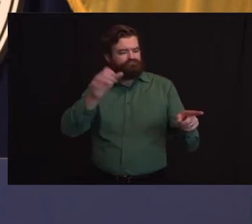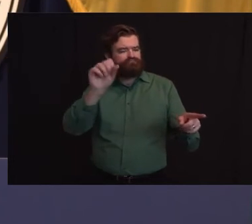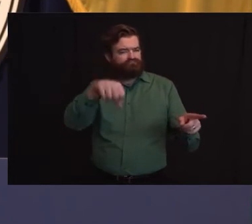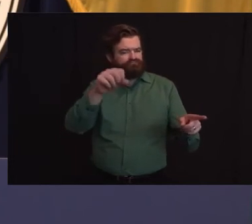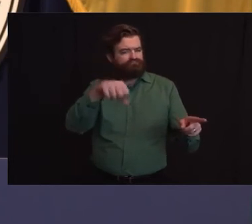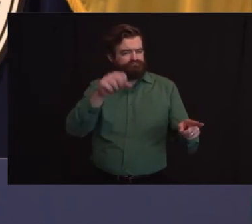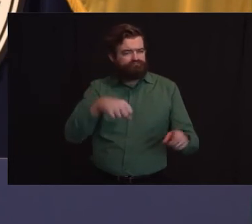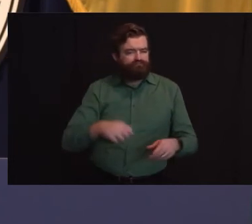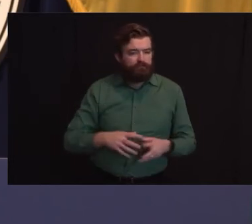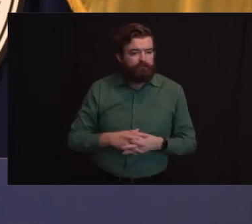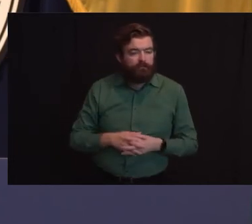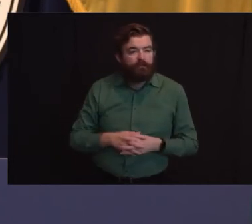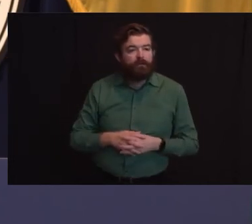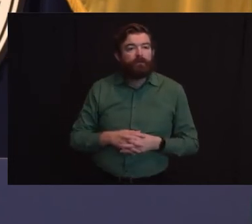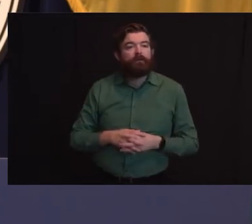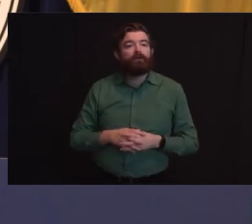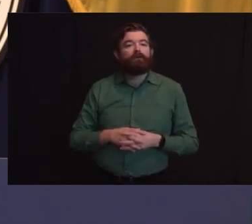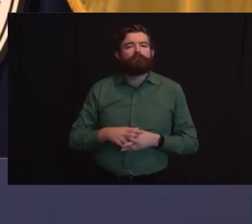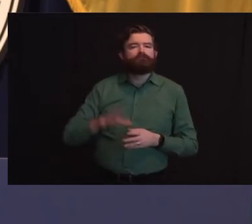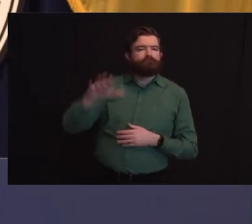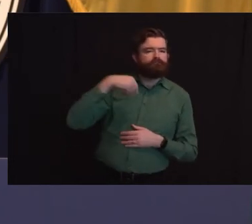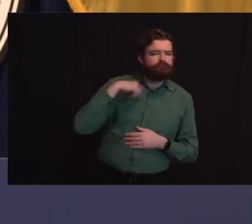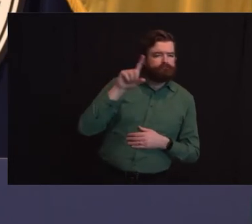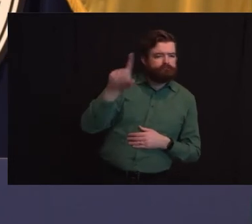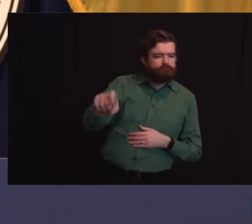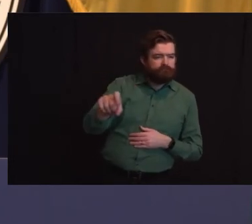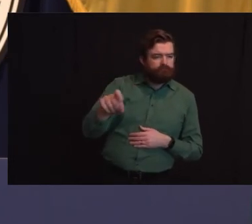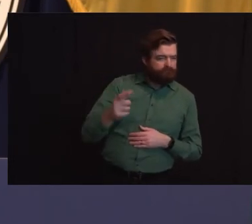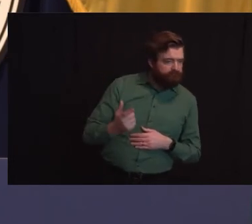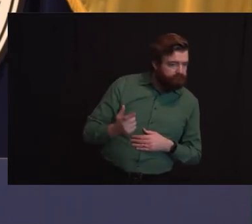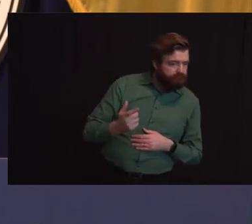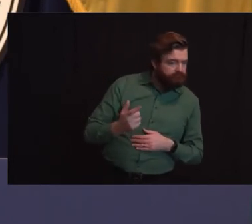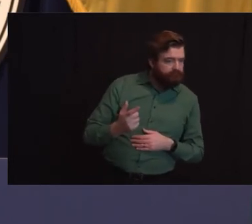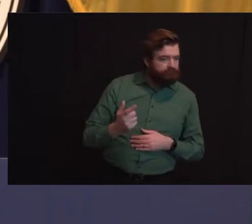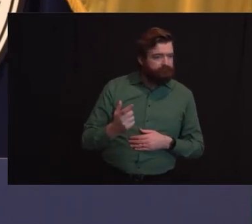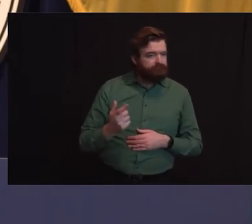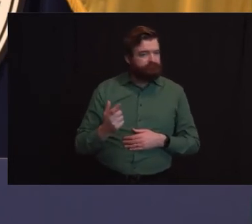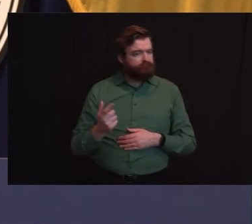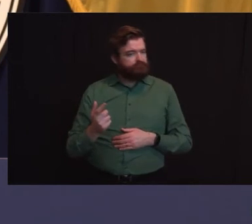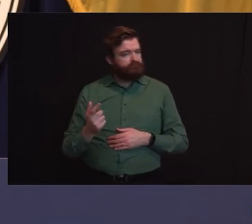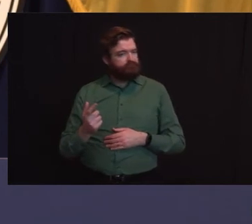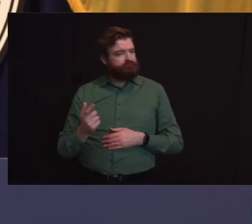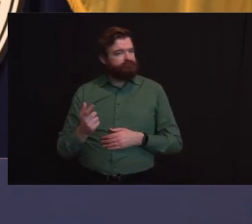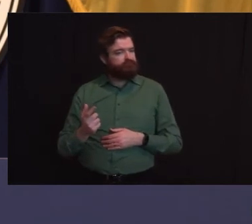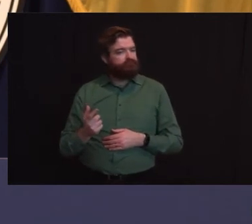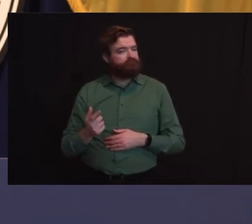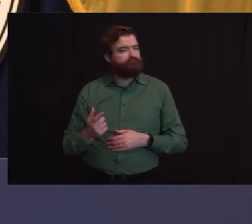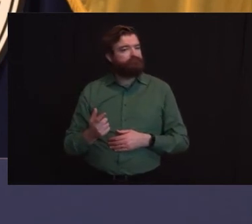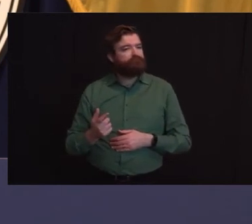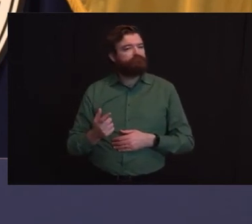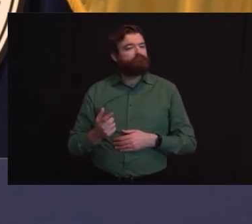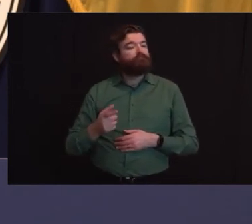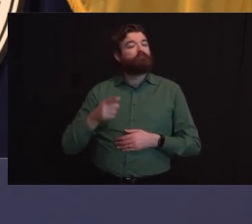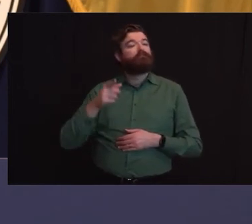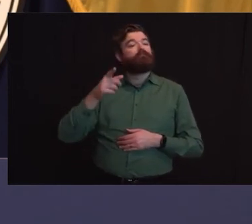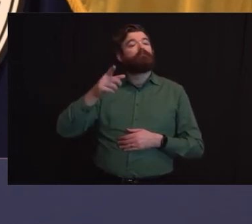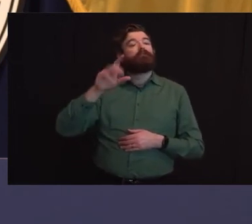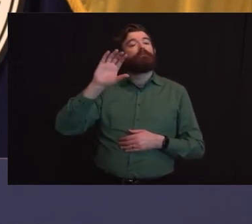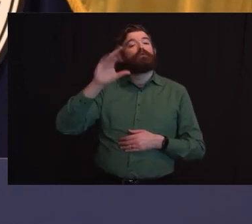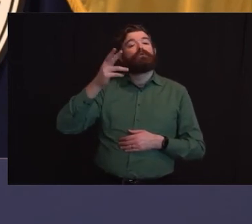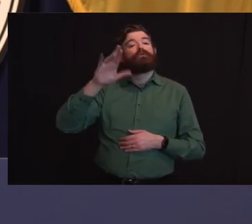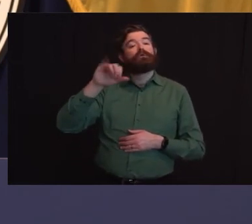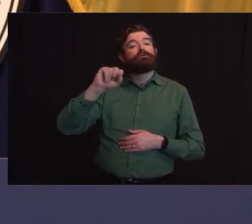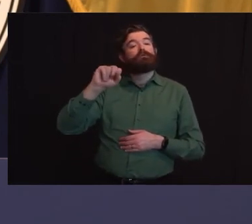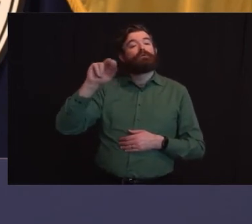Right, so that does seem to be a little bit of a departure from how you handle dismissals for people like Chris Neuwirth and Marcellus Jackson. Is